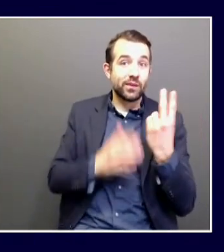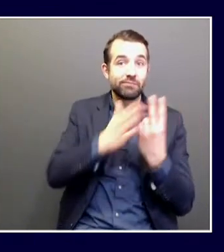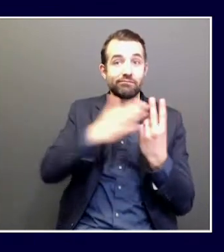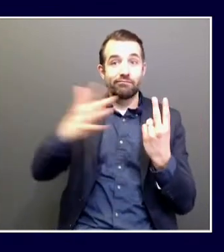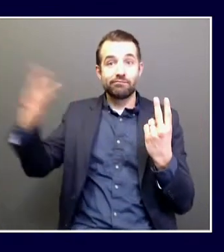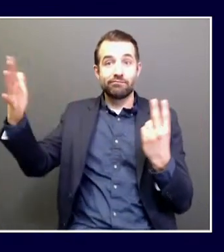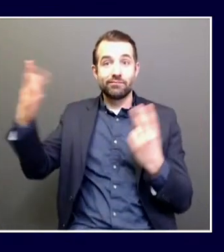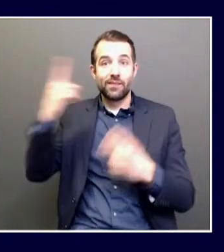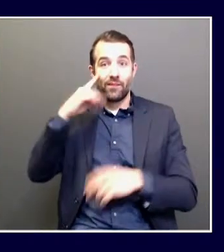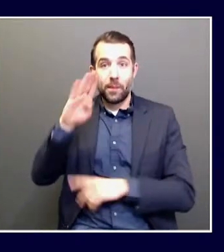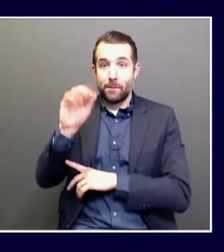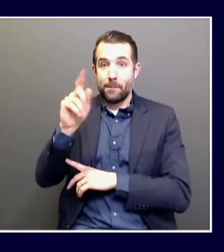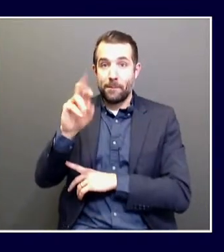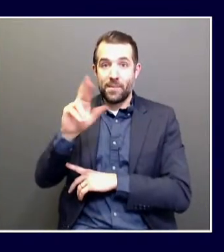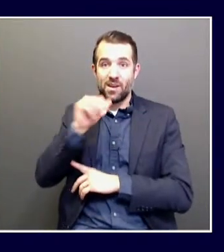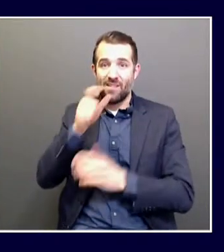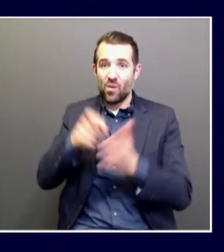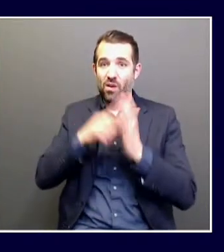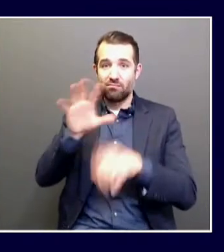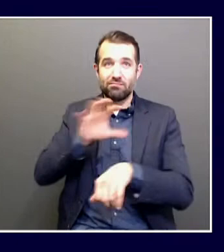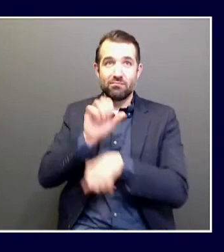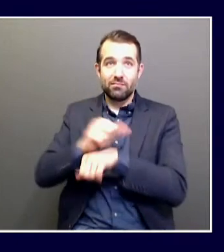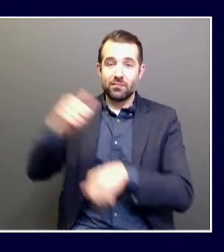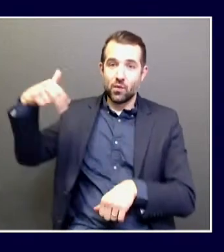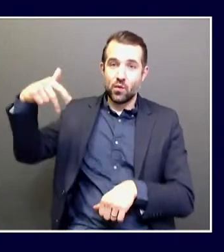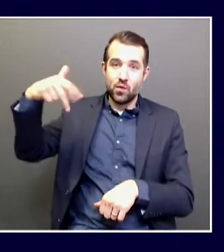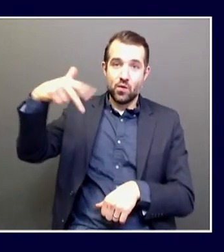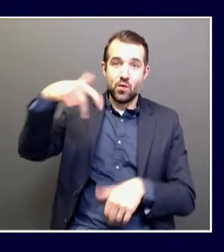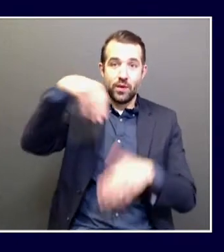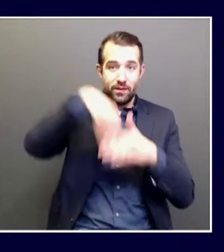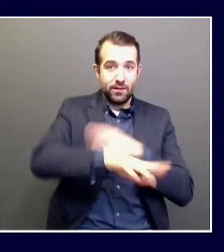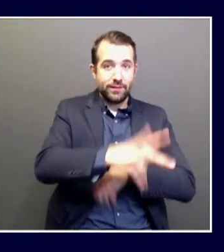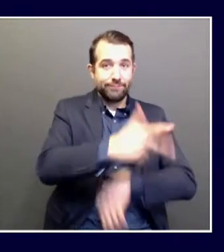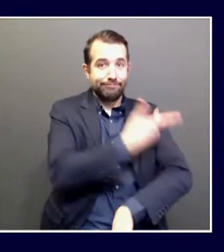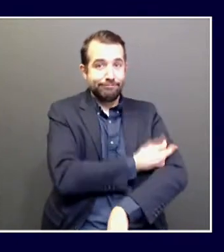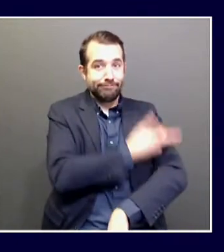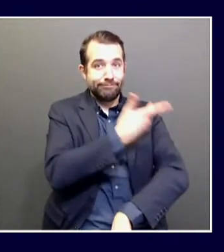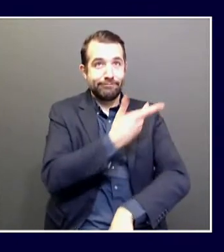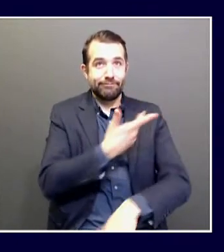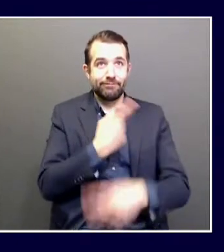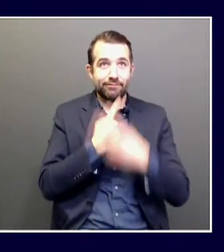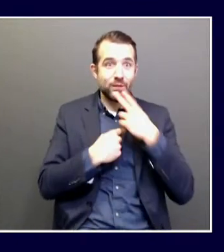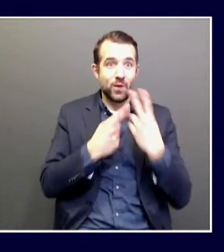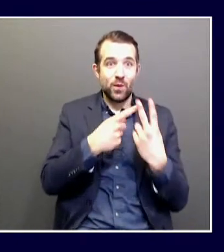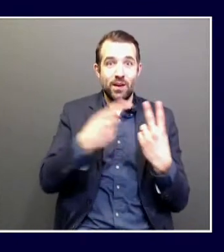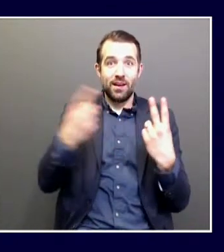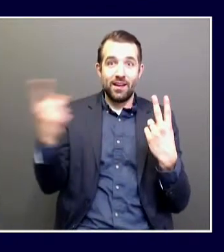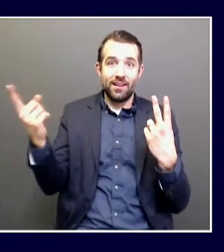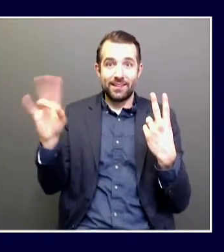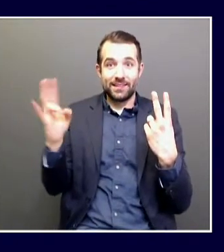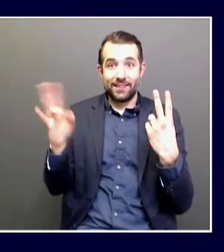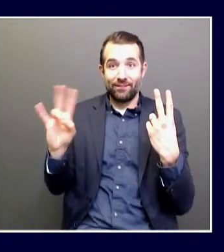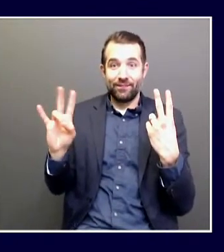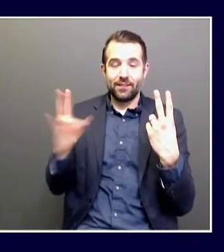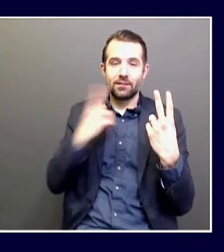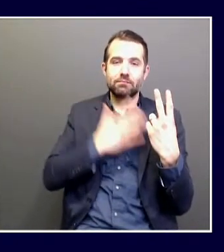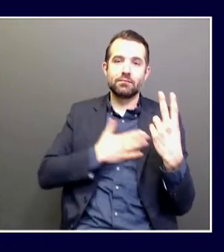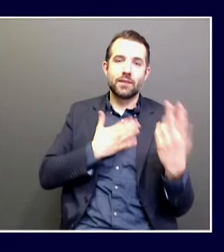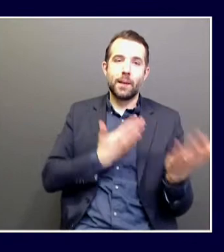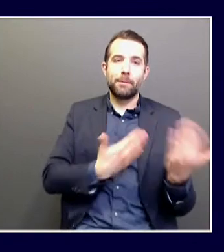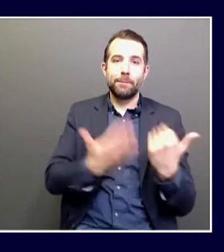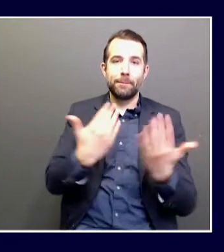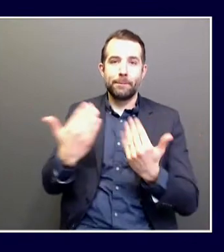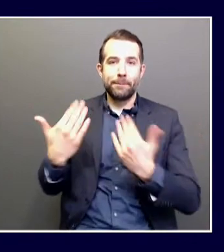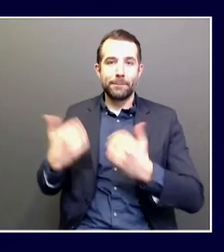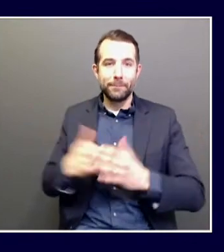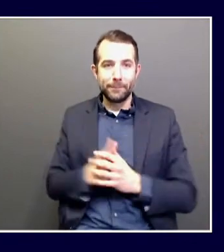needed, and our team will be there from noon until 7 p.m. tomorrow. Please come in, get your booster, come in and get your